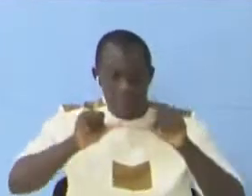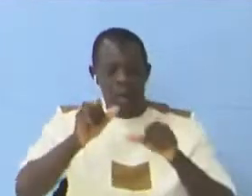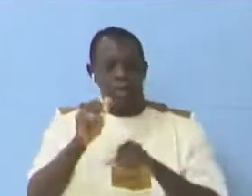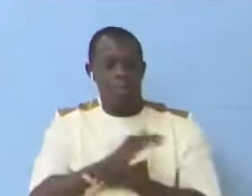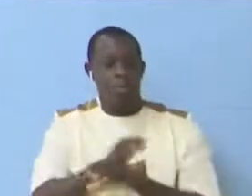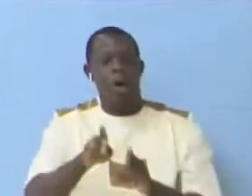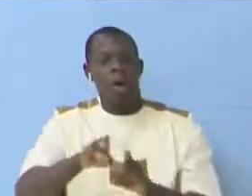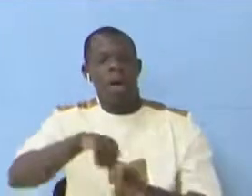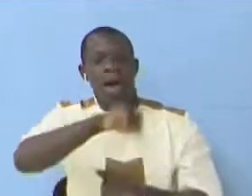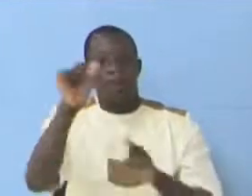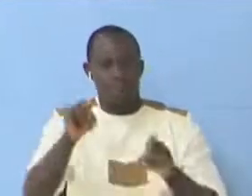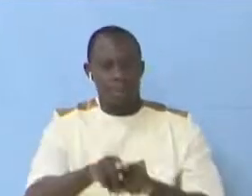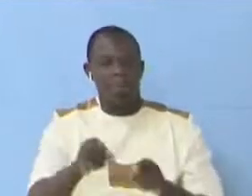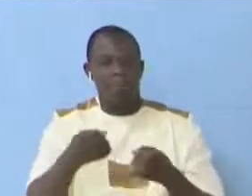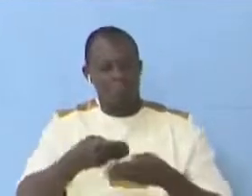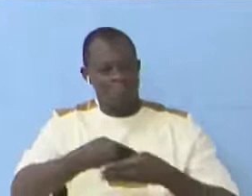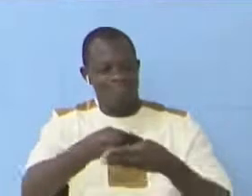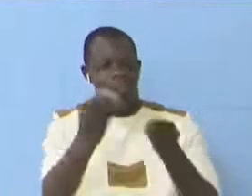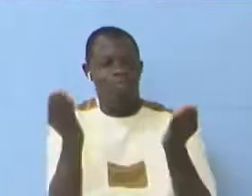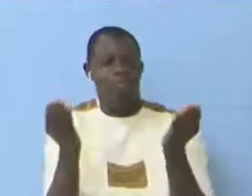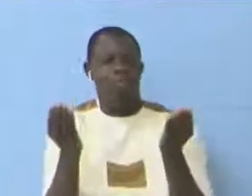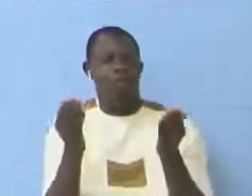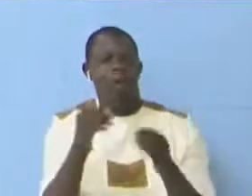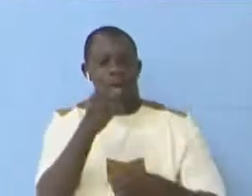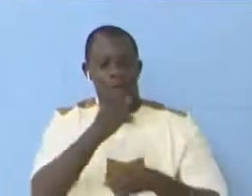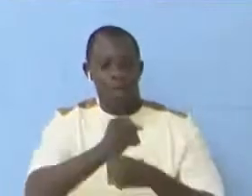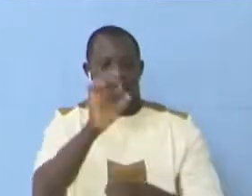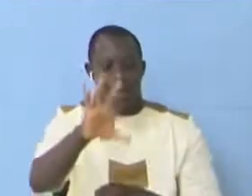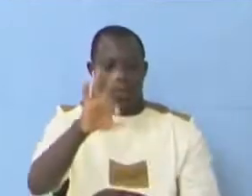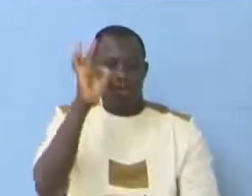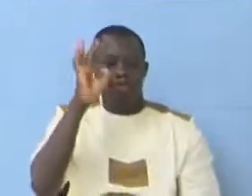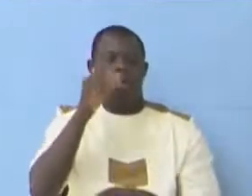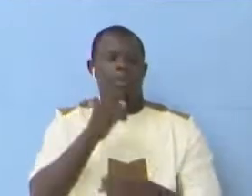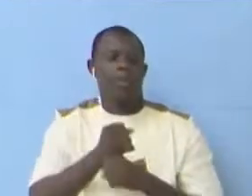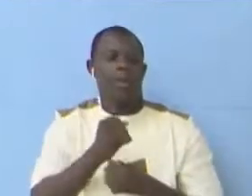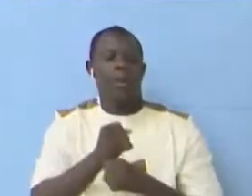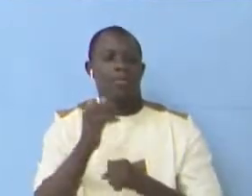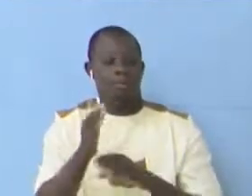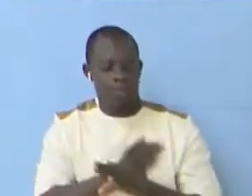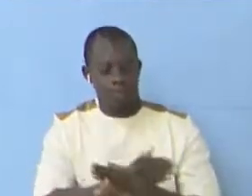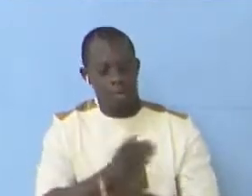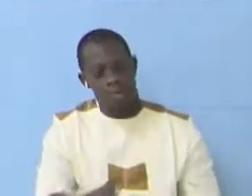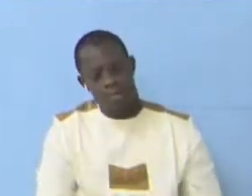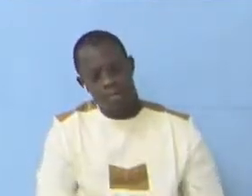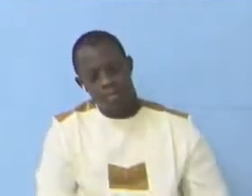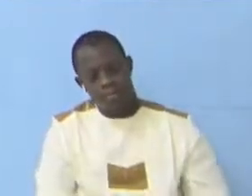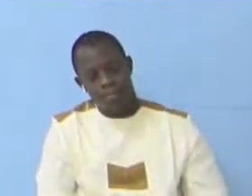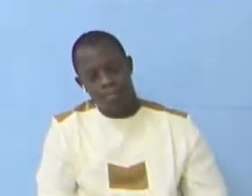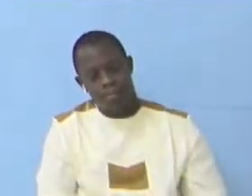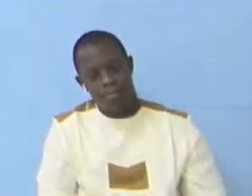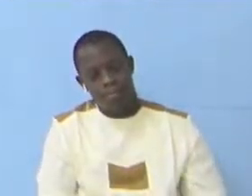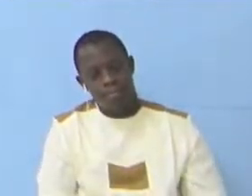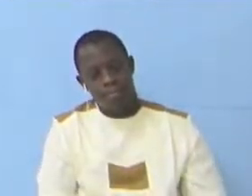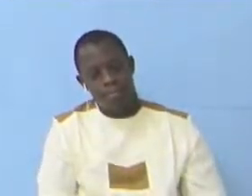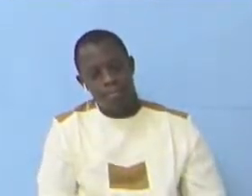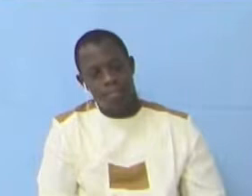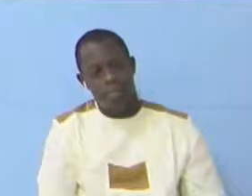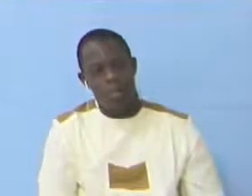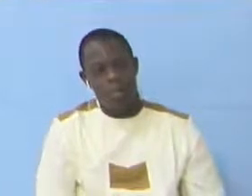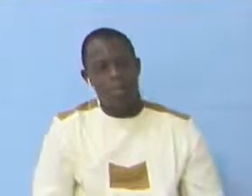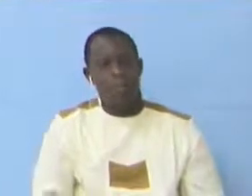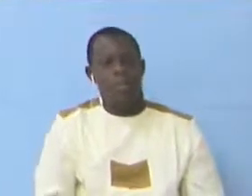ko. And disseminated for decision making. Ñu daldi ko tassaré nak pour ñu dagal ci ay cadeau. This